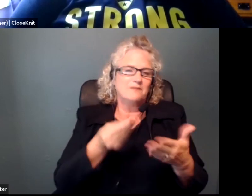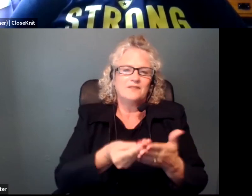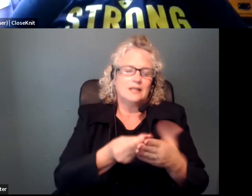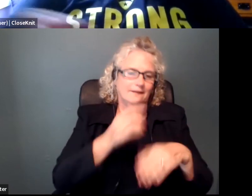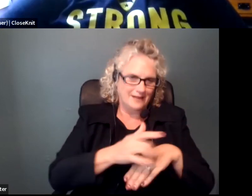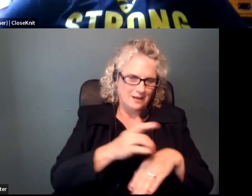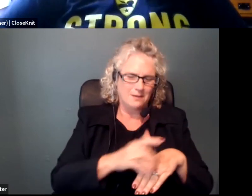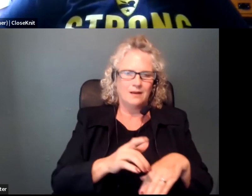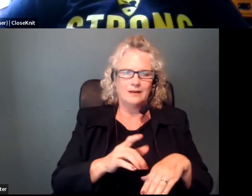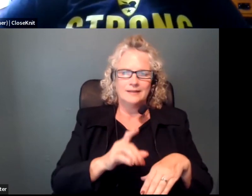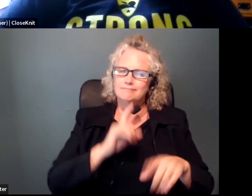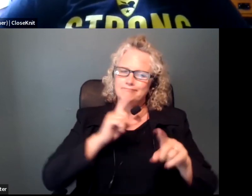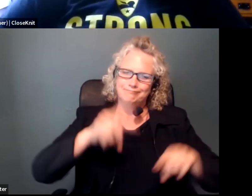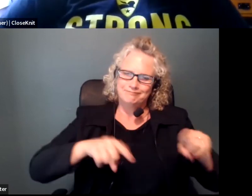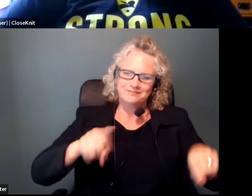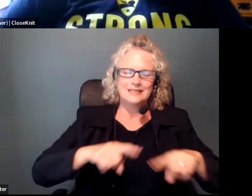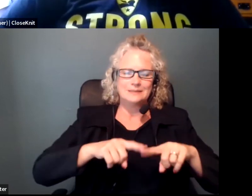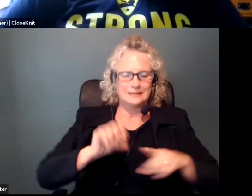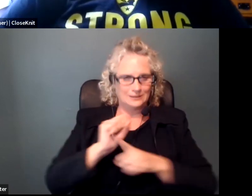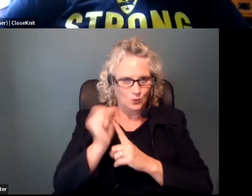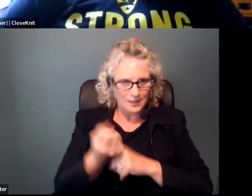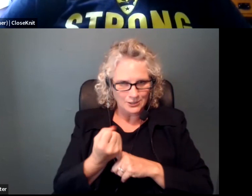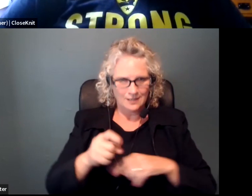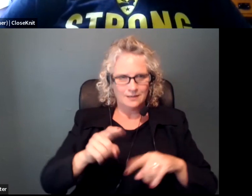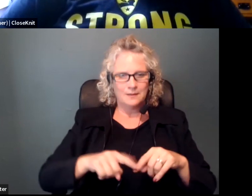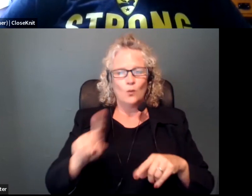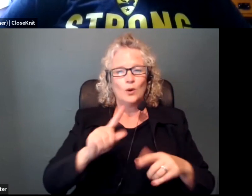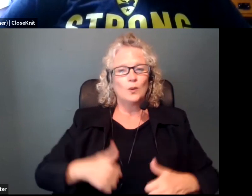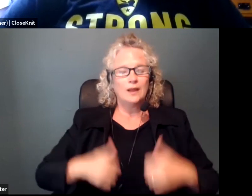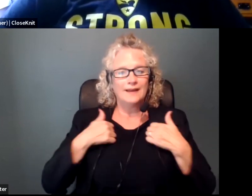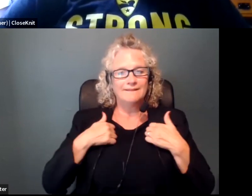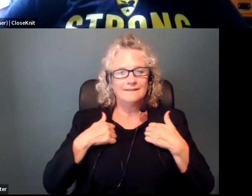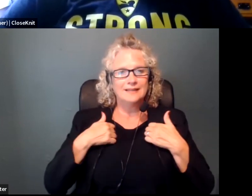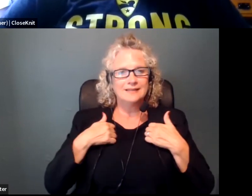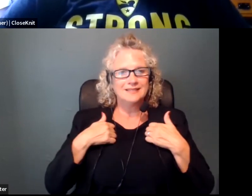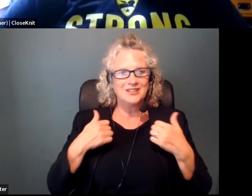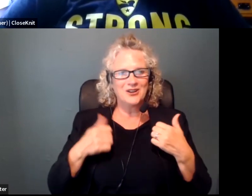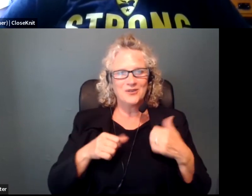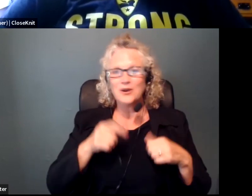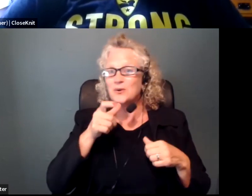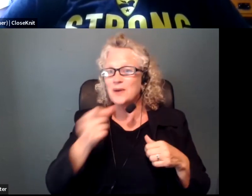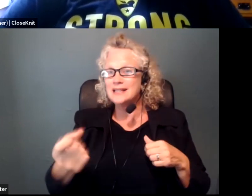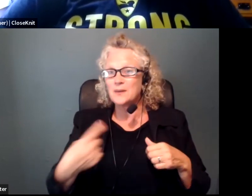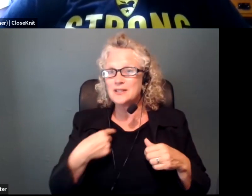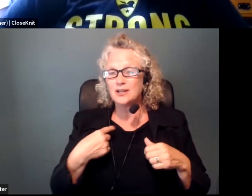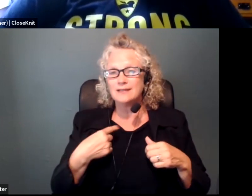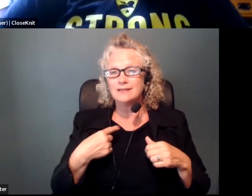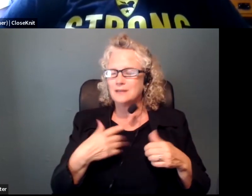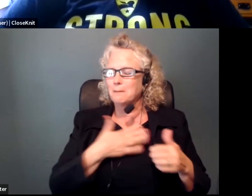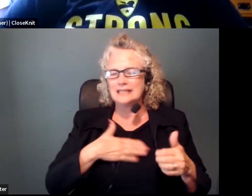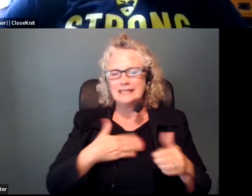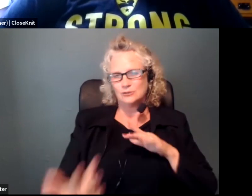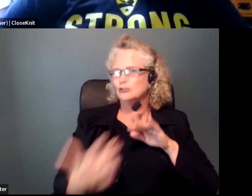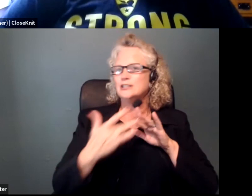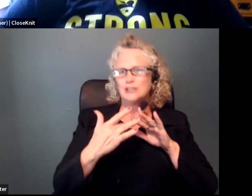on the situation, depend on the area that you live in. So whoever that was is definitely welcome, or anybody is welcome to reach out to